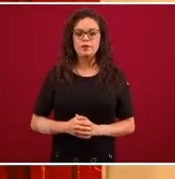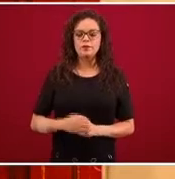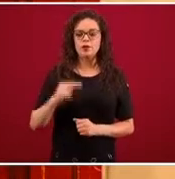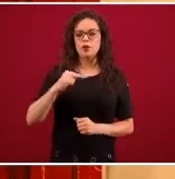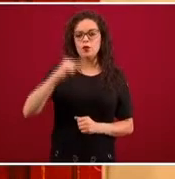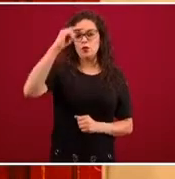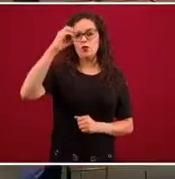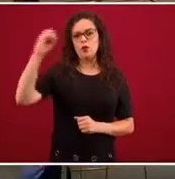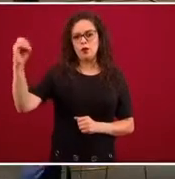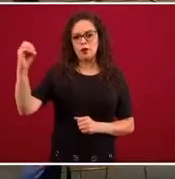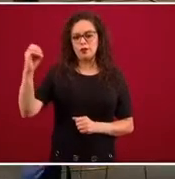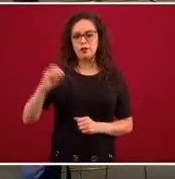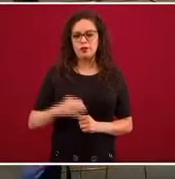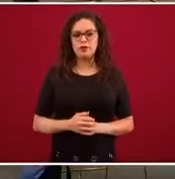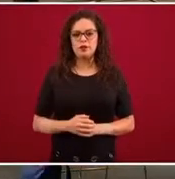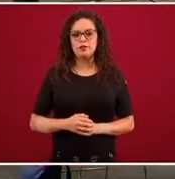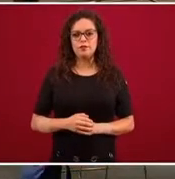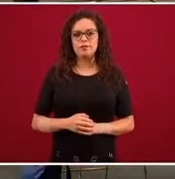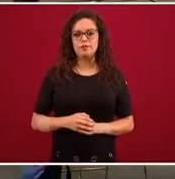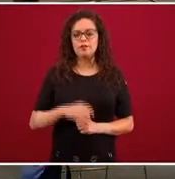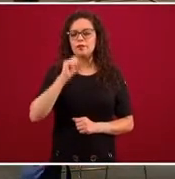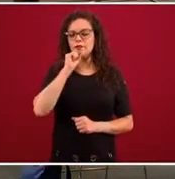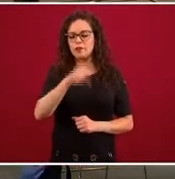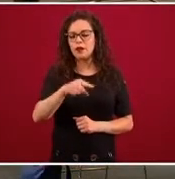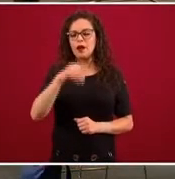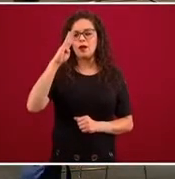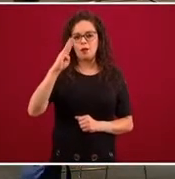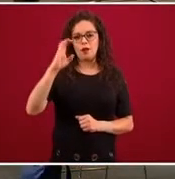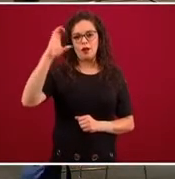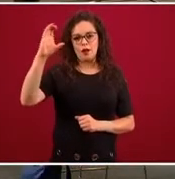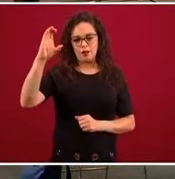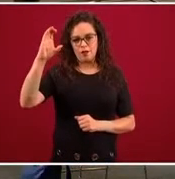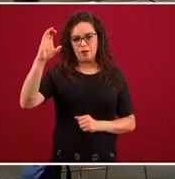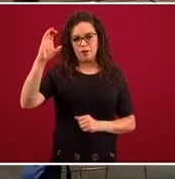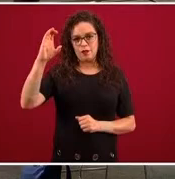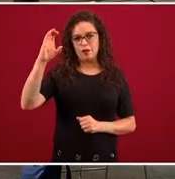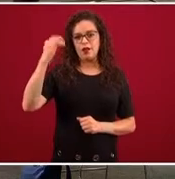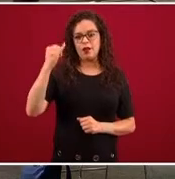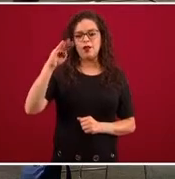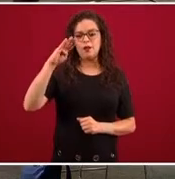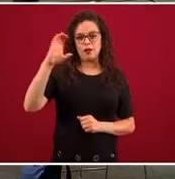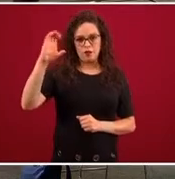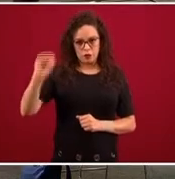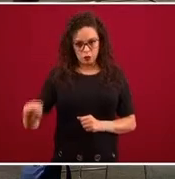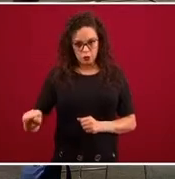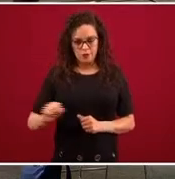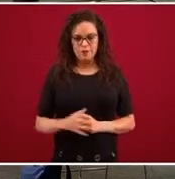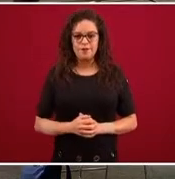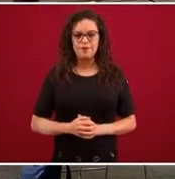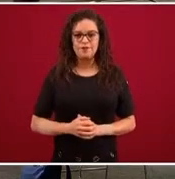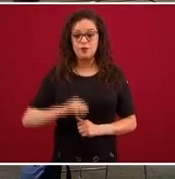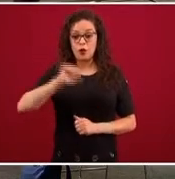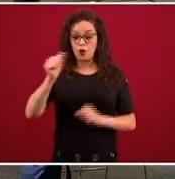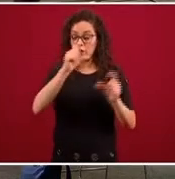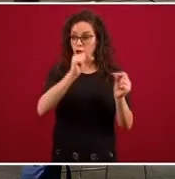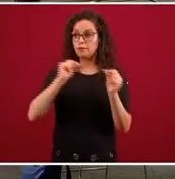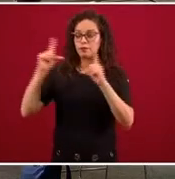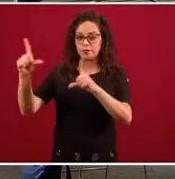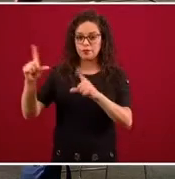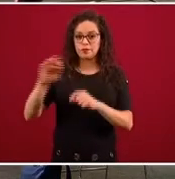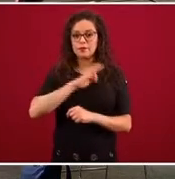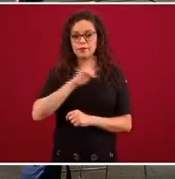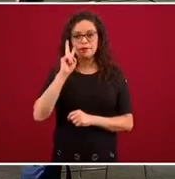northeast, noroeste como son as well áreas de as California y over Baja in California Sur. the west, En la it's siguiente not as diapositiva concentrated. vamos a